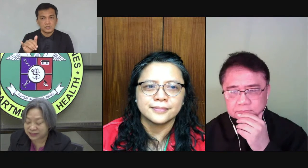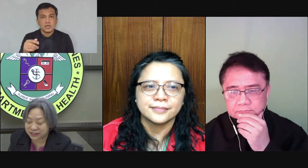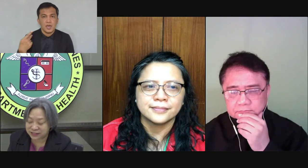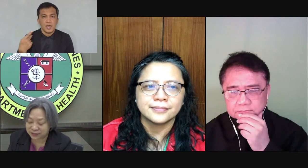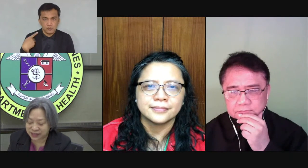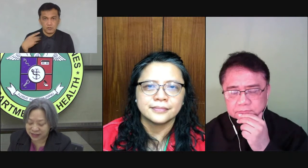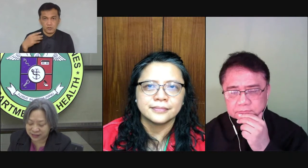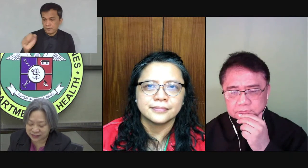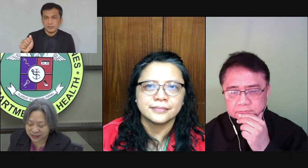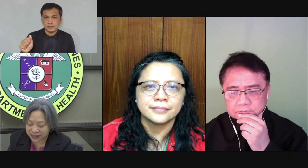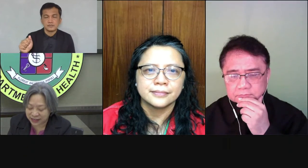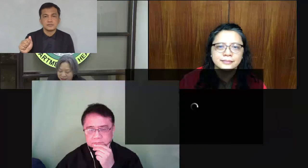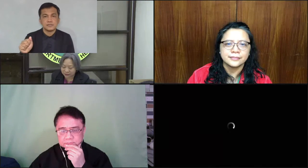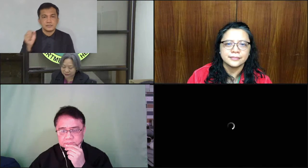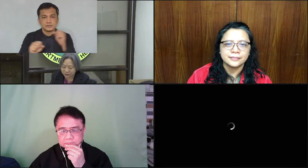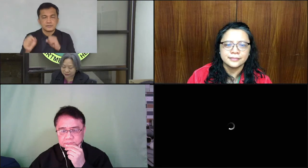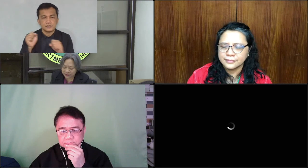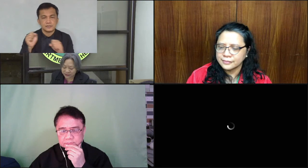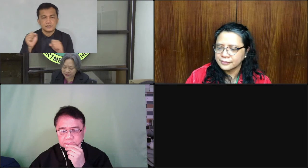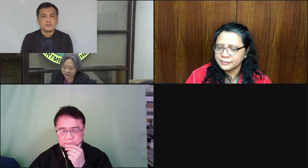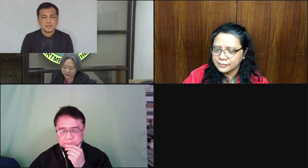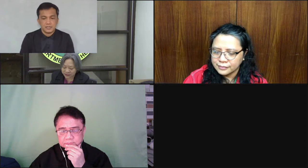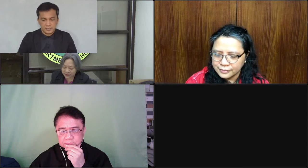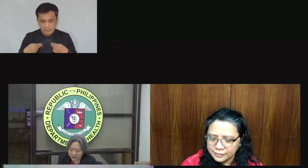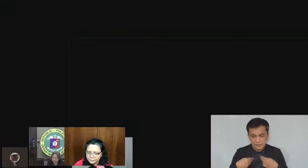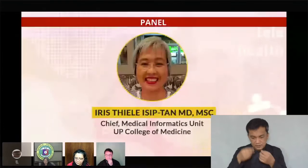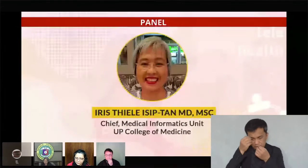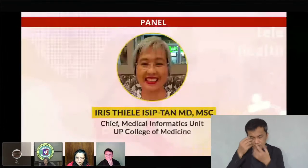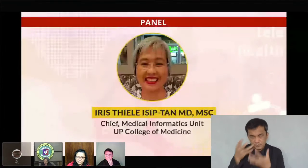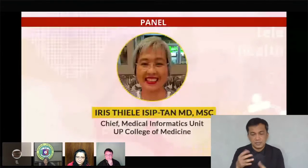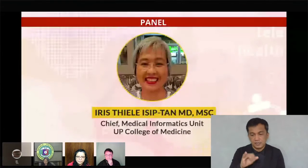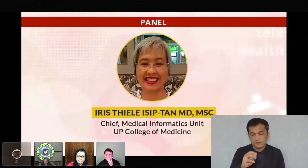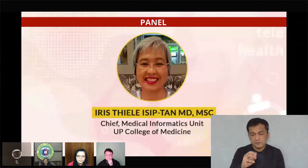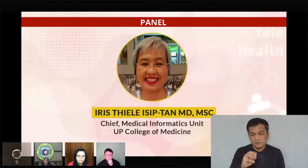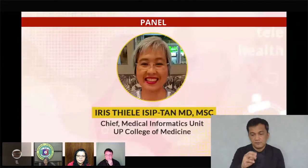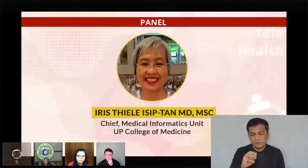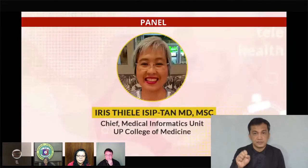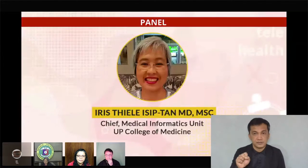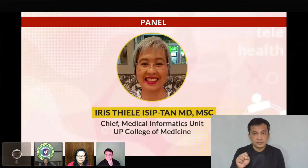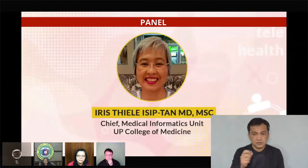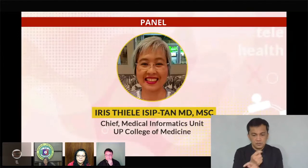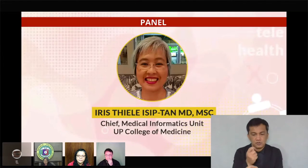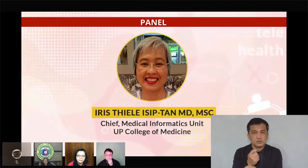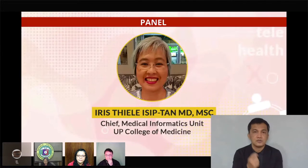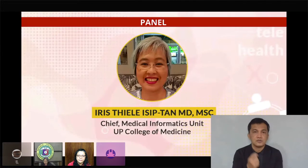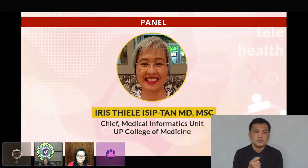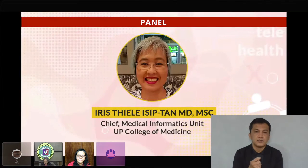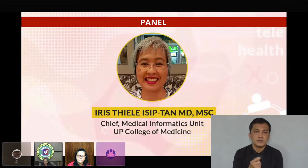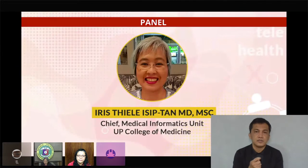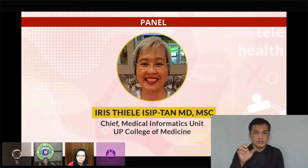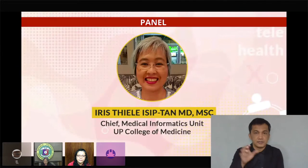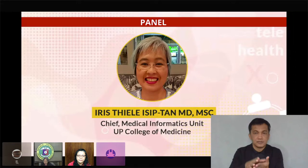a Master's of Science in Health Informatics, the Medical Informatics track. Her thesis was